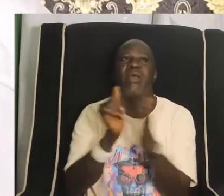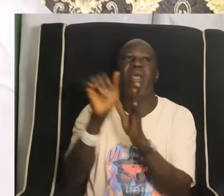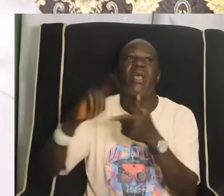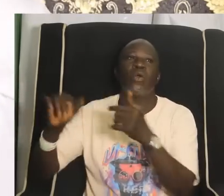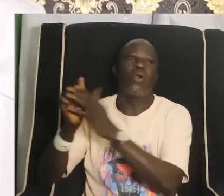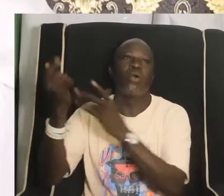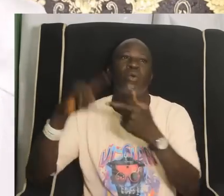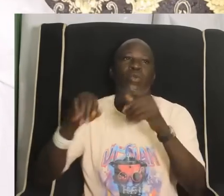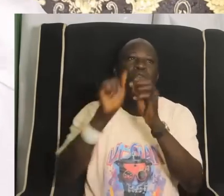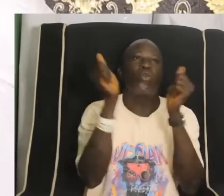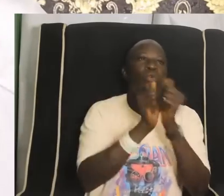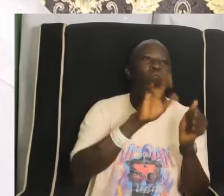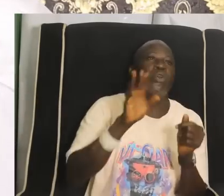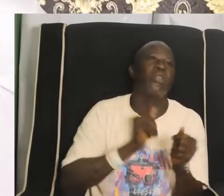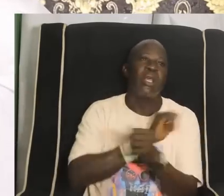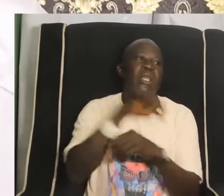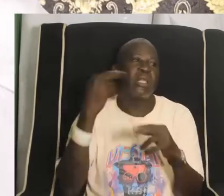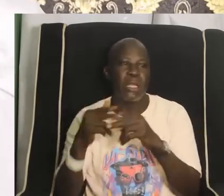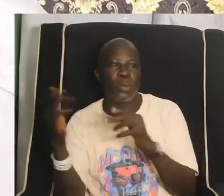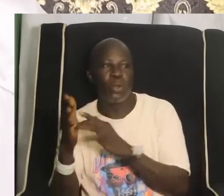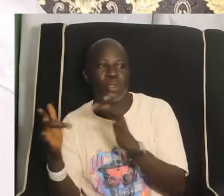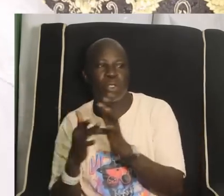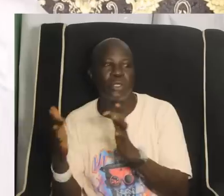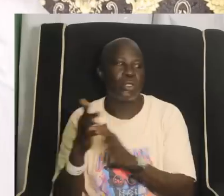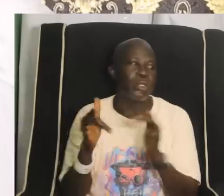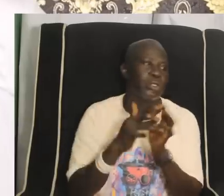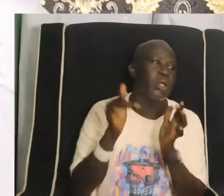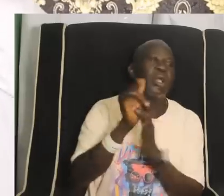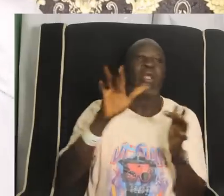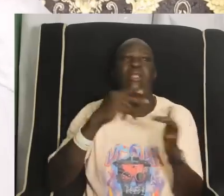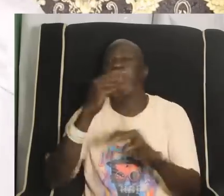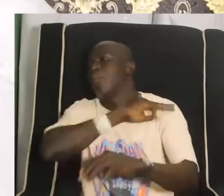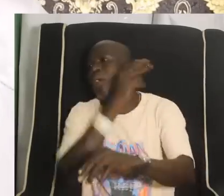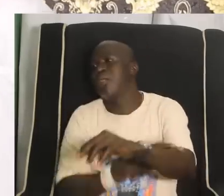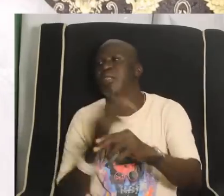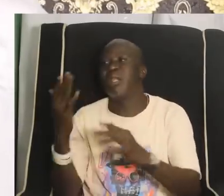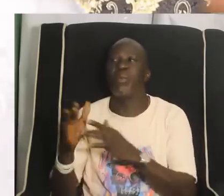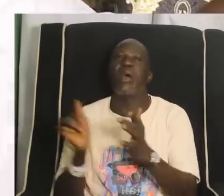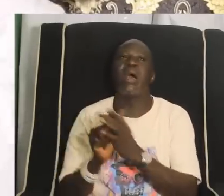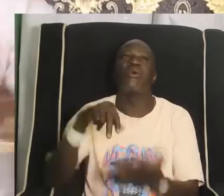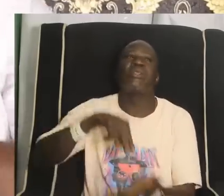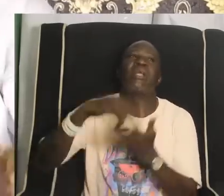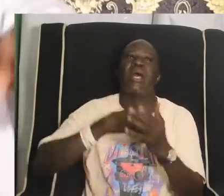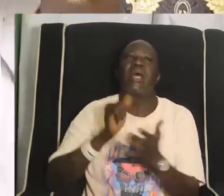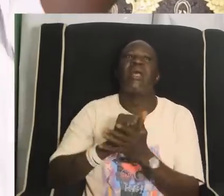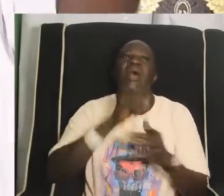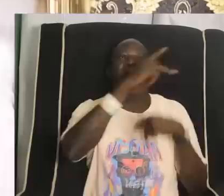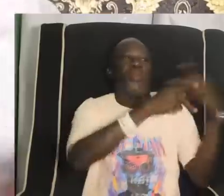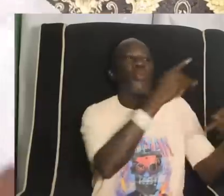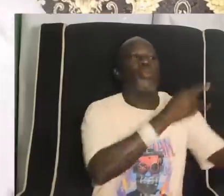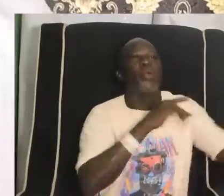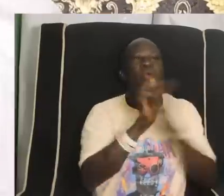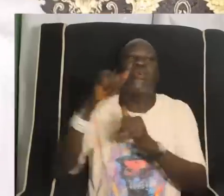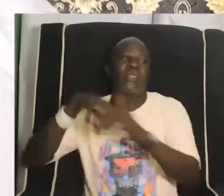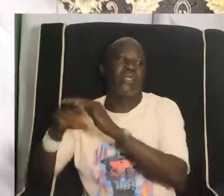I'm not by. You must not be going with the idea. In the name of Jesus, in the mighty name